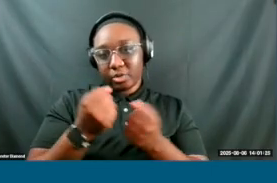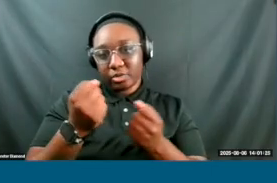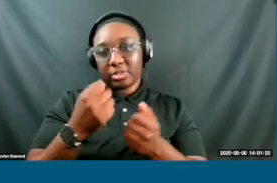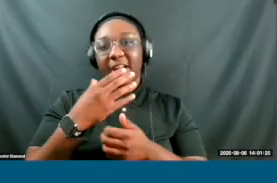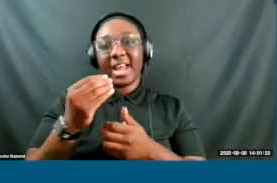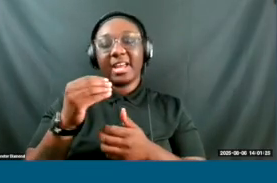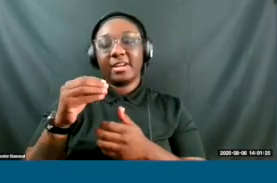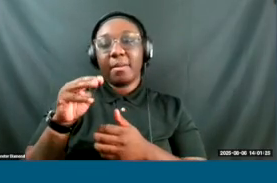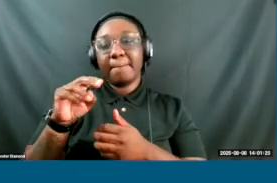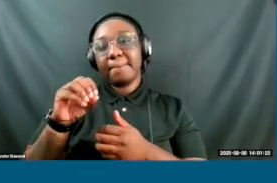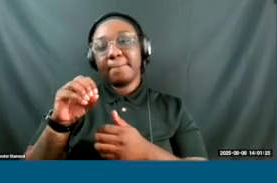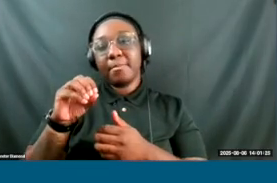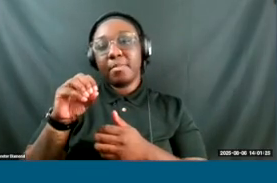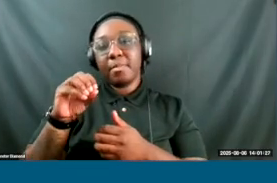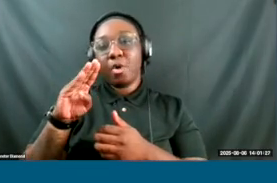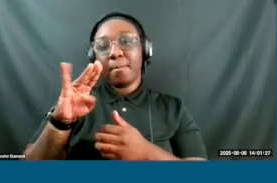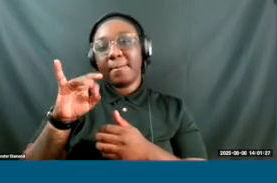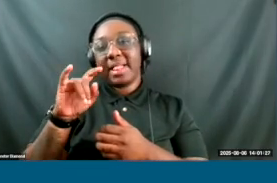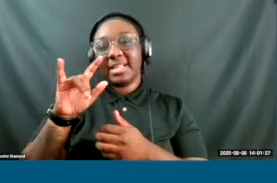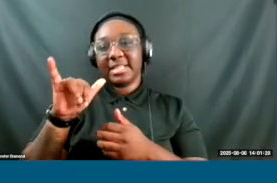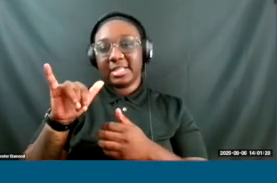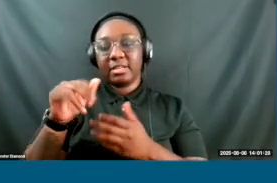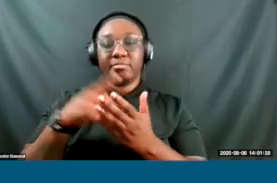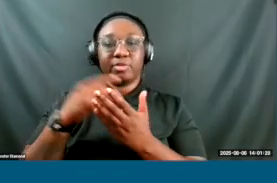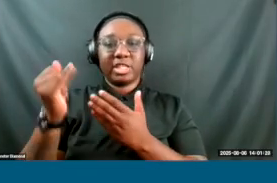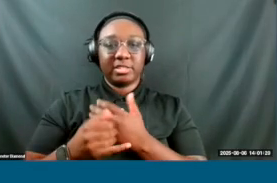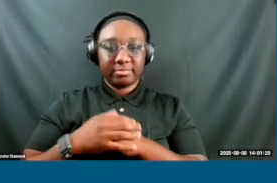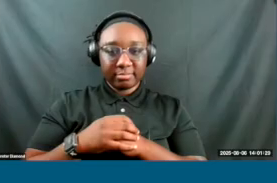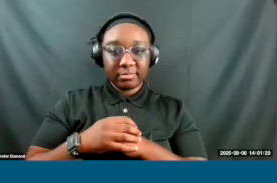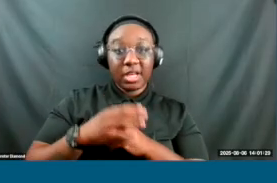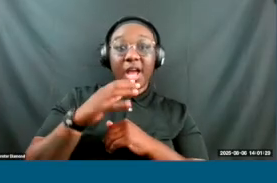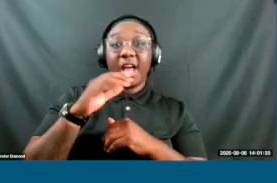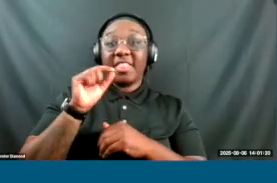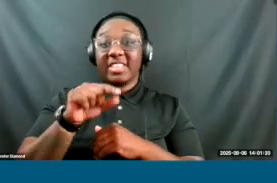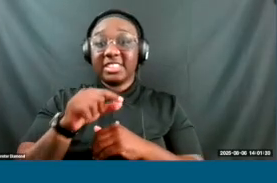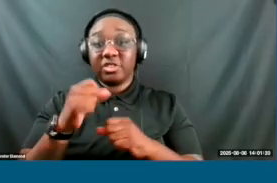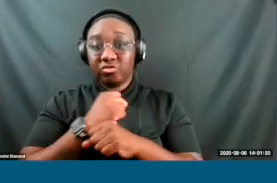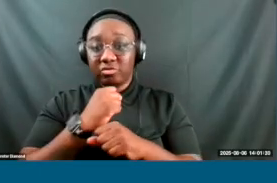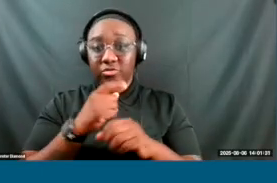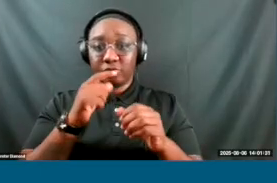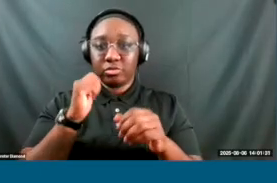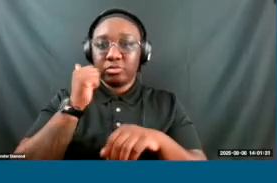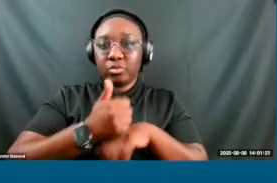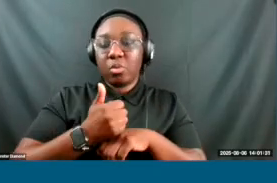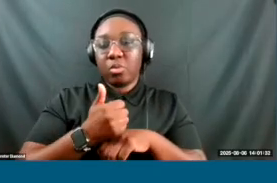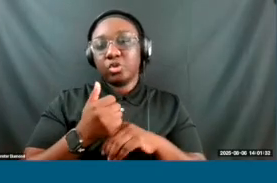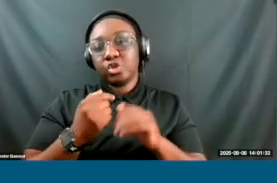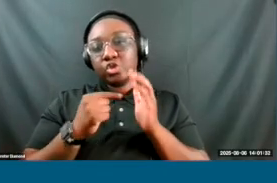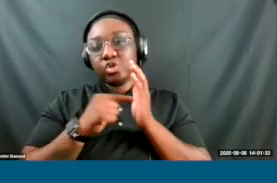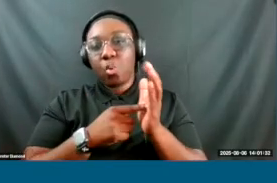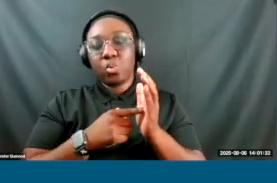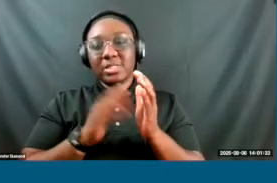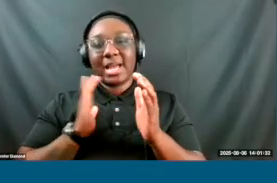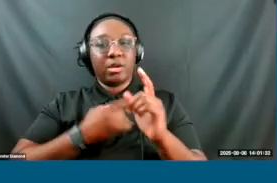state incentives can help sustain and grow the light-duty vehicle emission vehicle market in